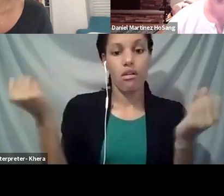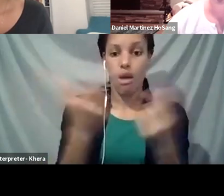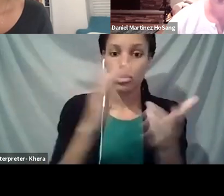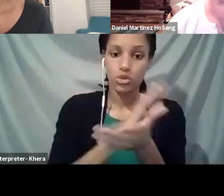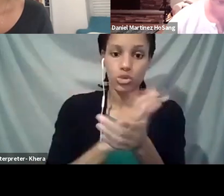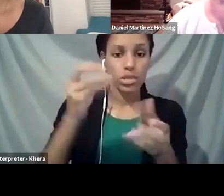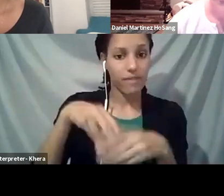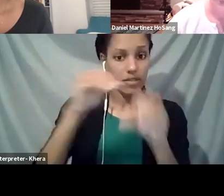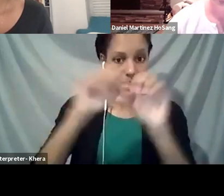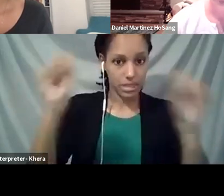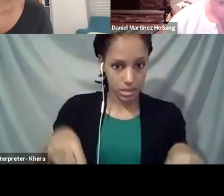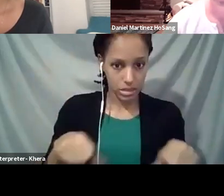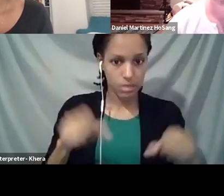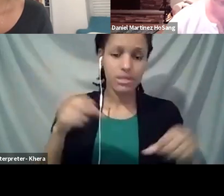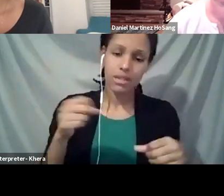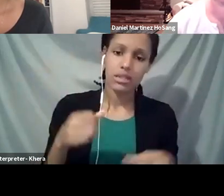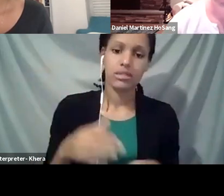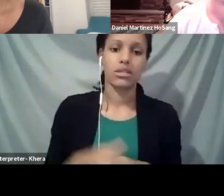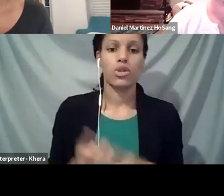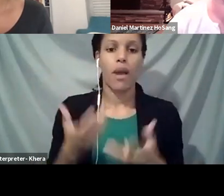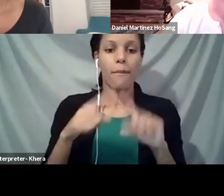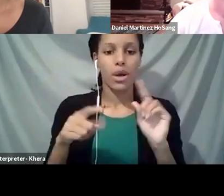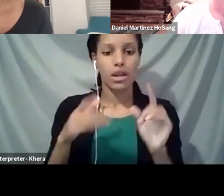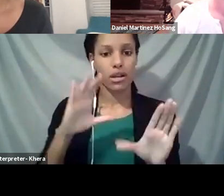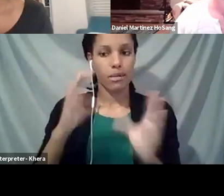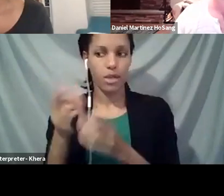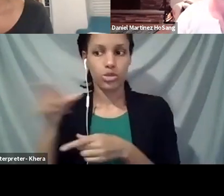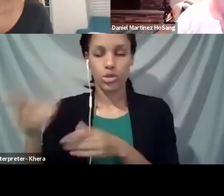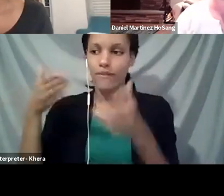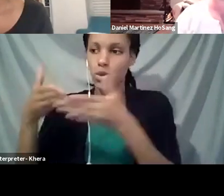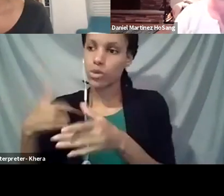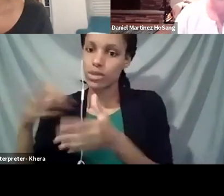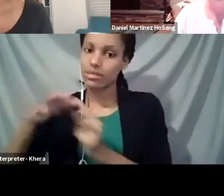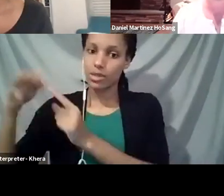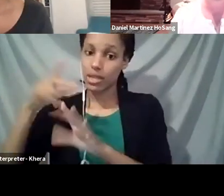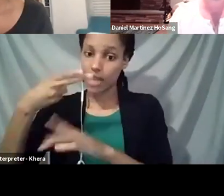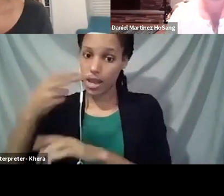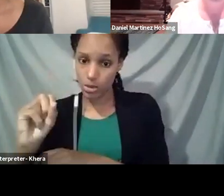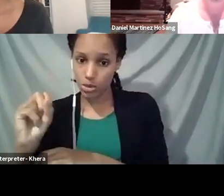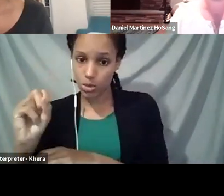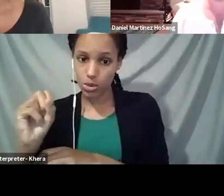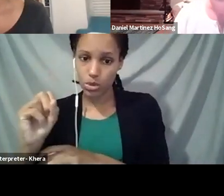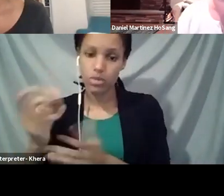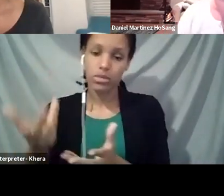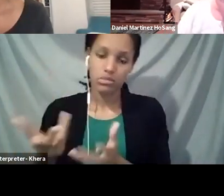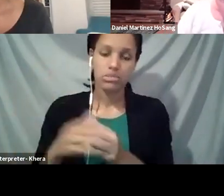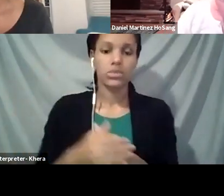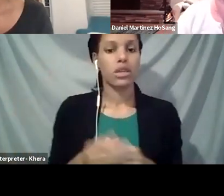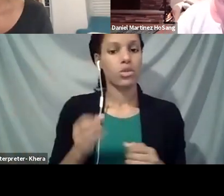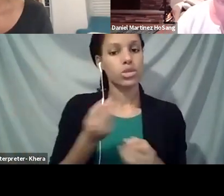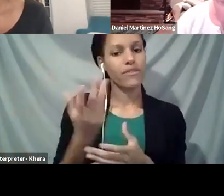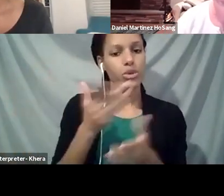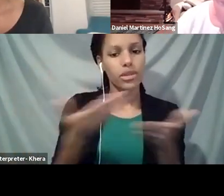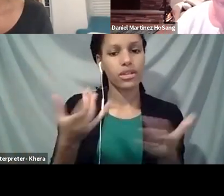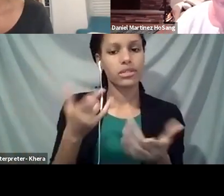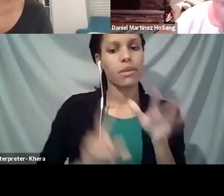that root, as opposed to focusing on specialized high schools. I think a couple of things that came up in my interviews with people was that,